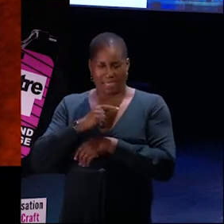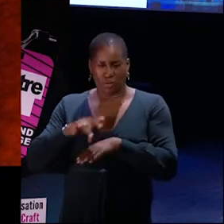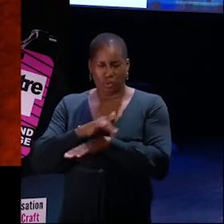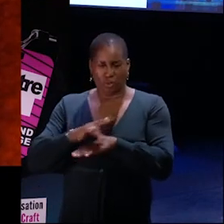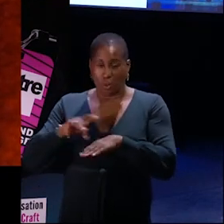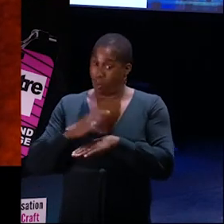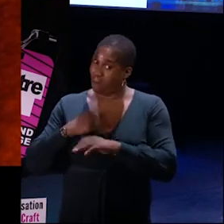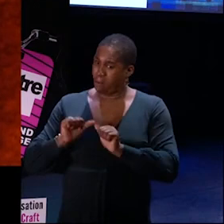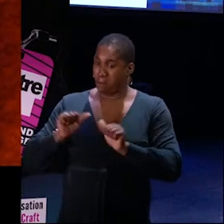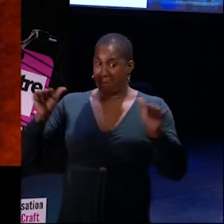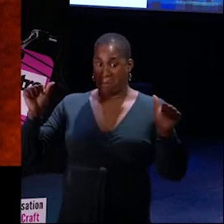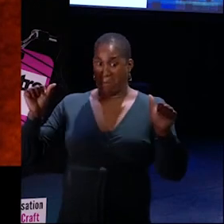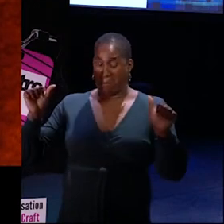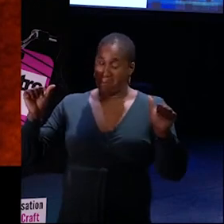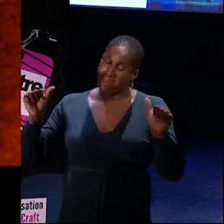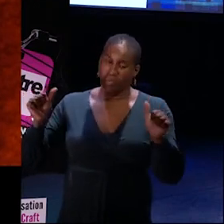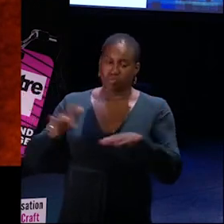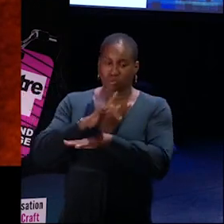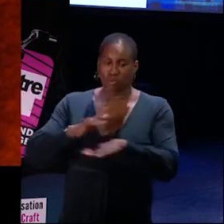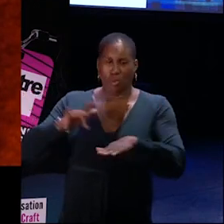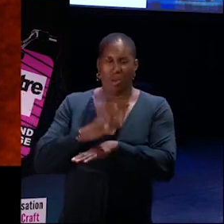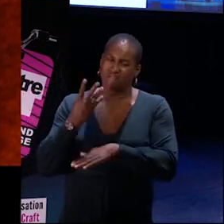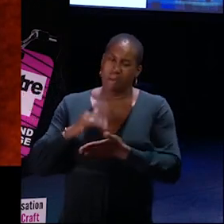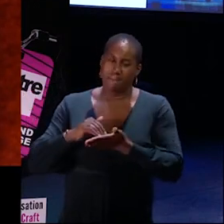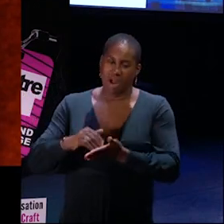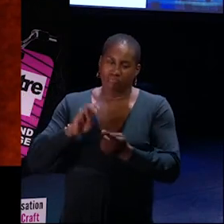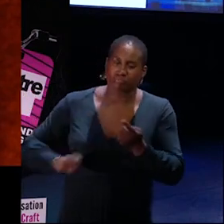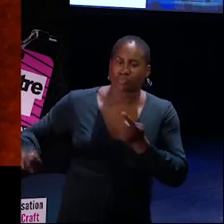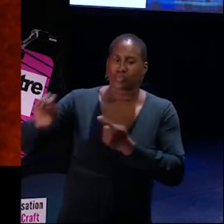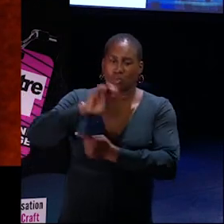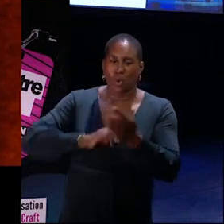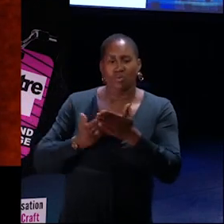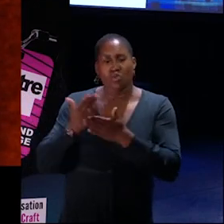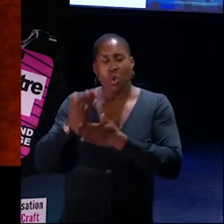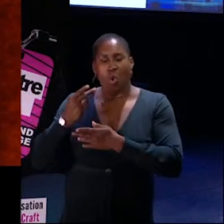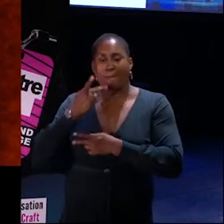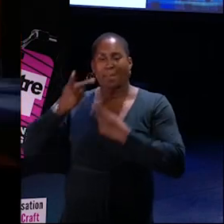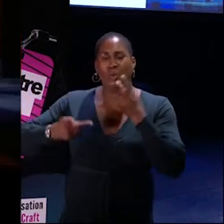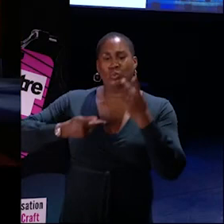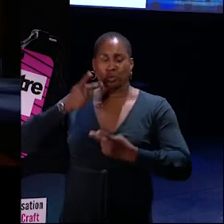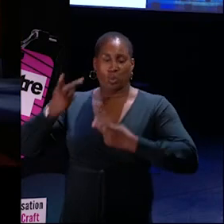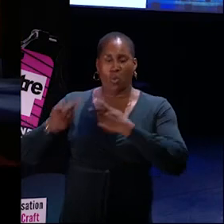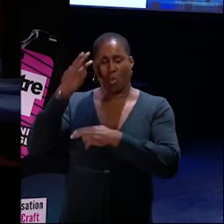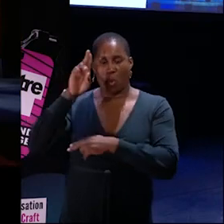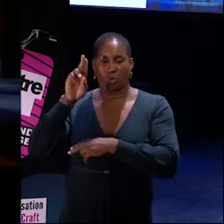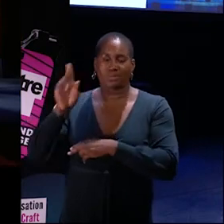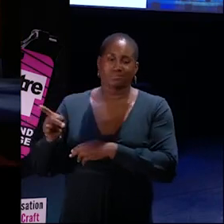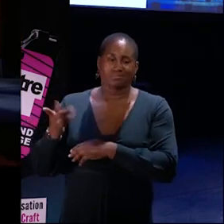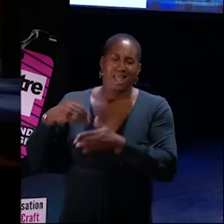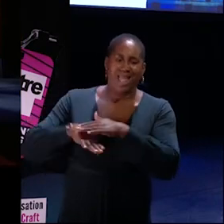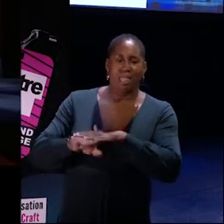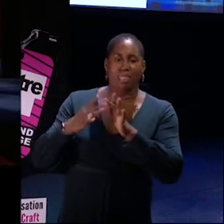did a four-month mid to large-scale tour. It was a new musical. The show was called In the Willows, sort of